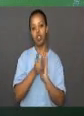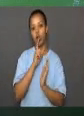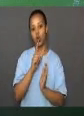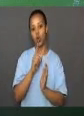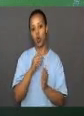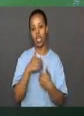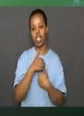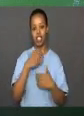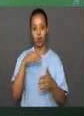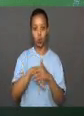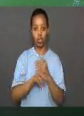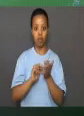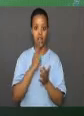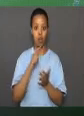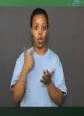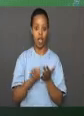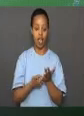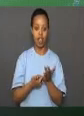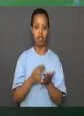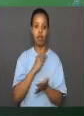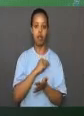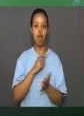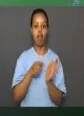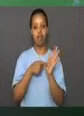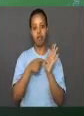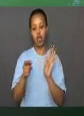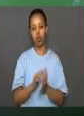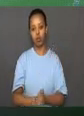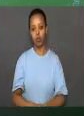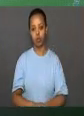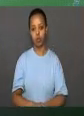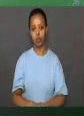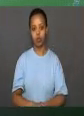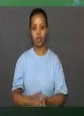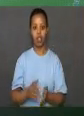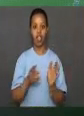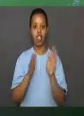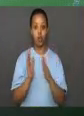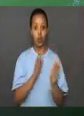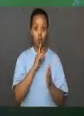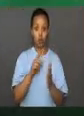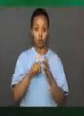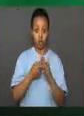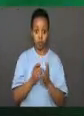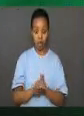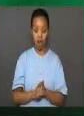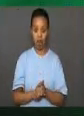animals that demonstrate these behaviors. Are you ready to begin?